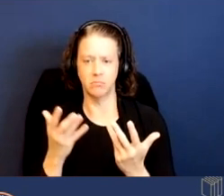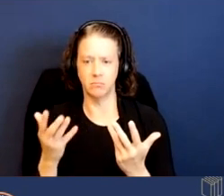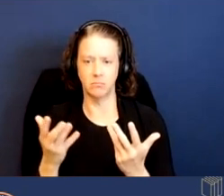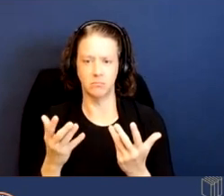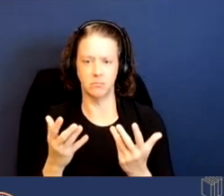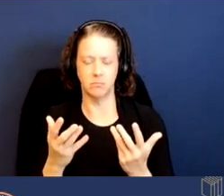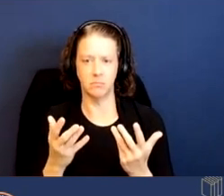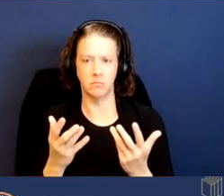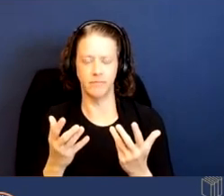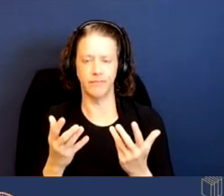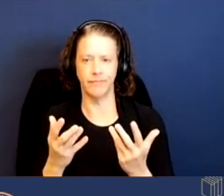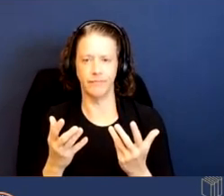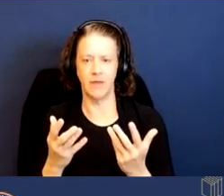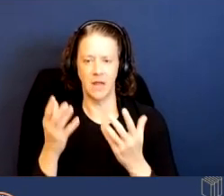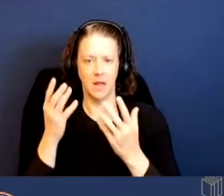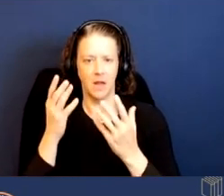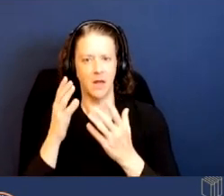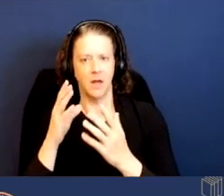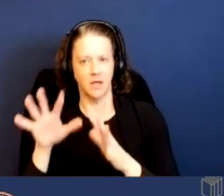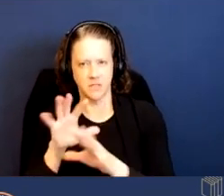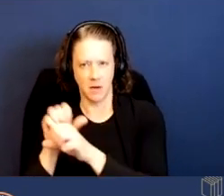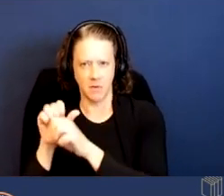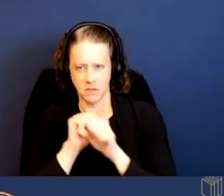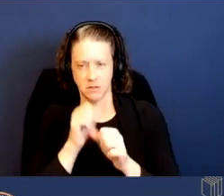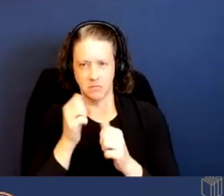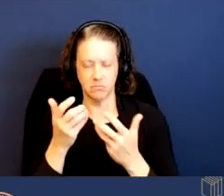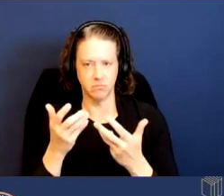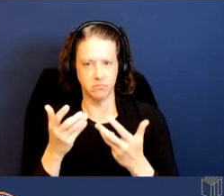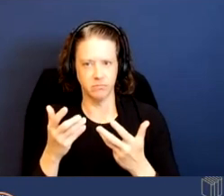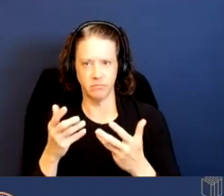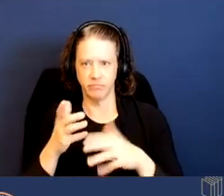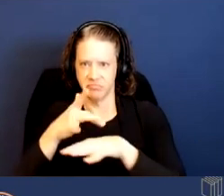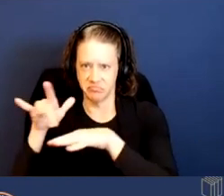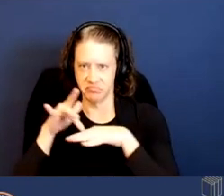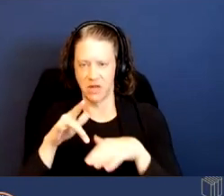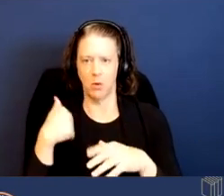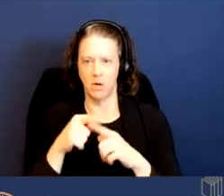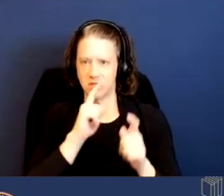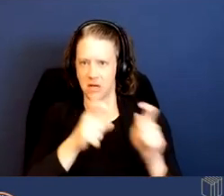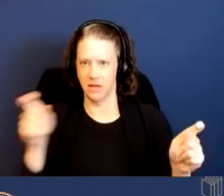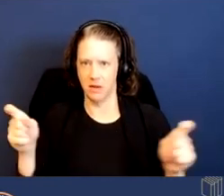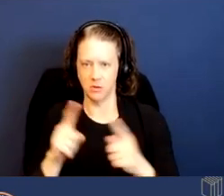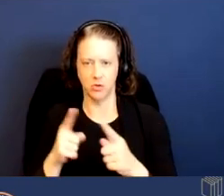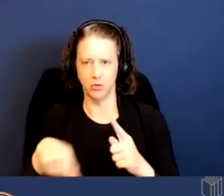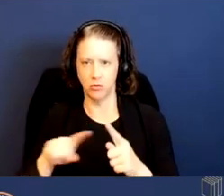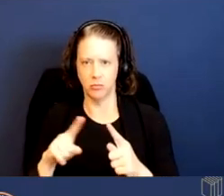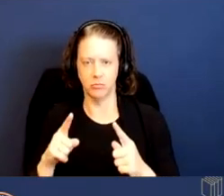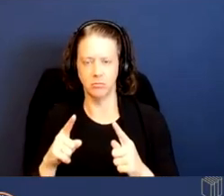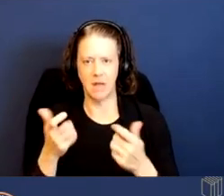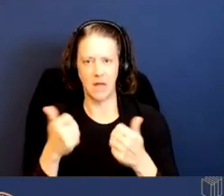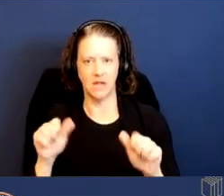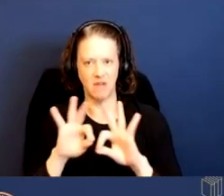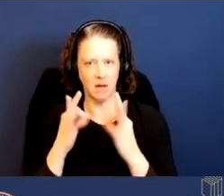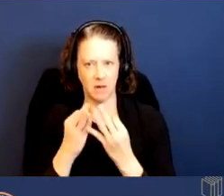that was available to any family across the state as well. And so, you know, it really, you